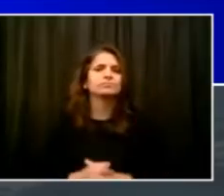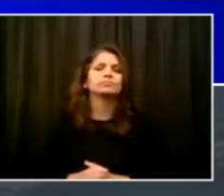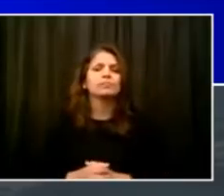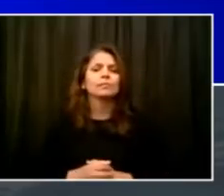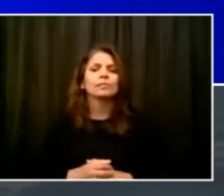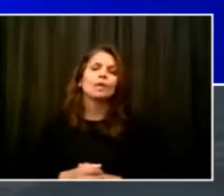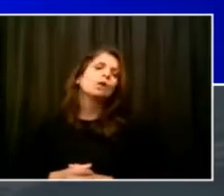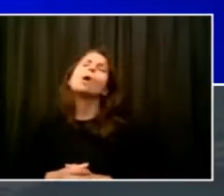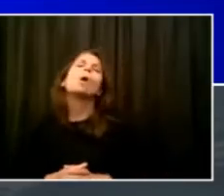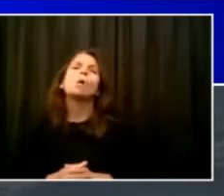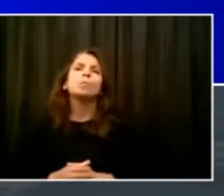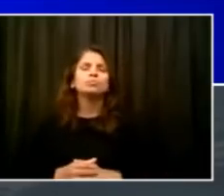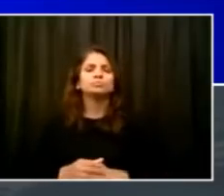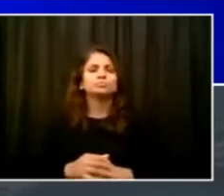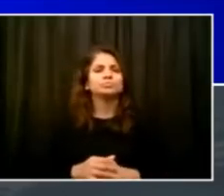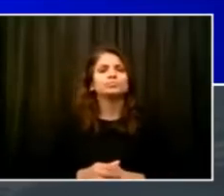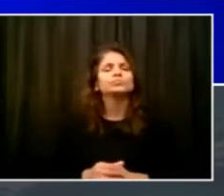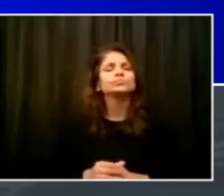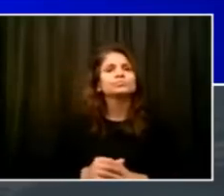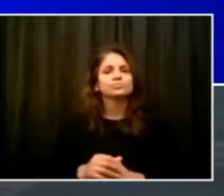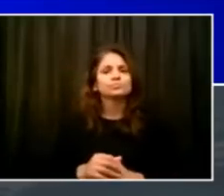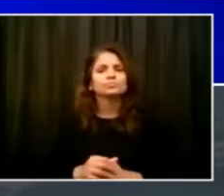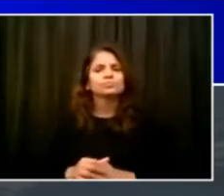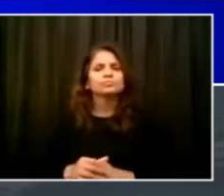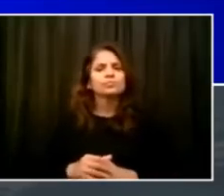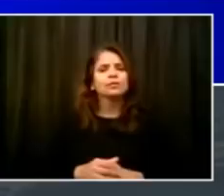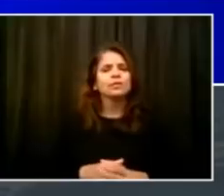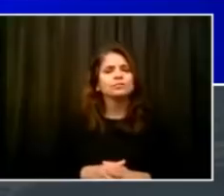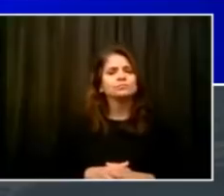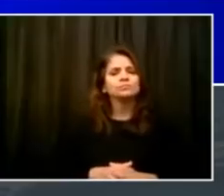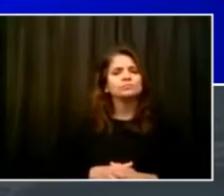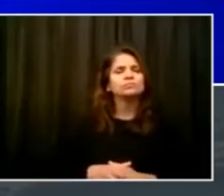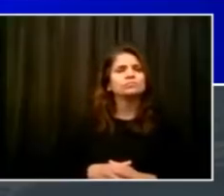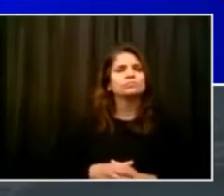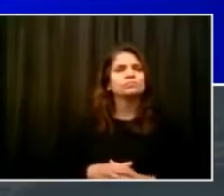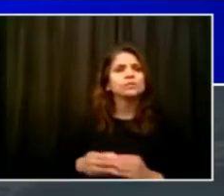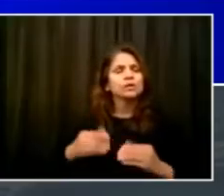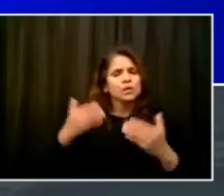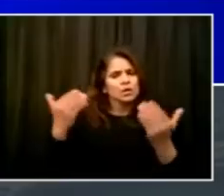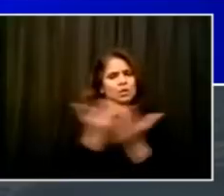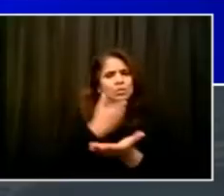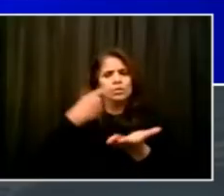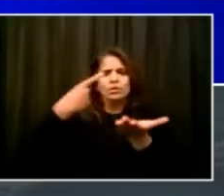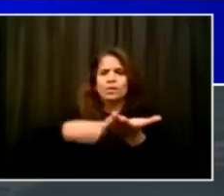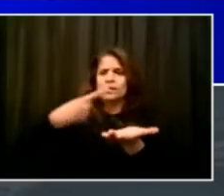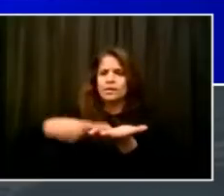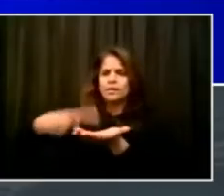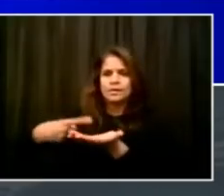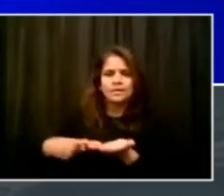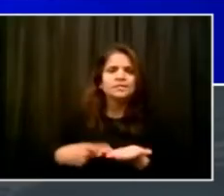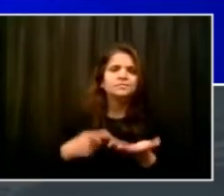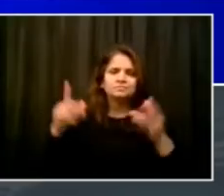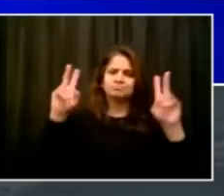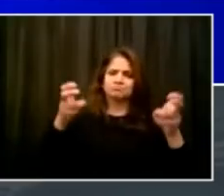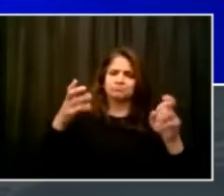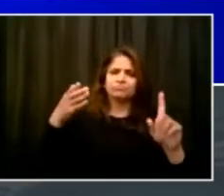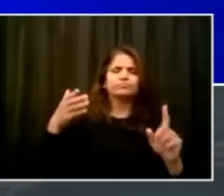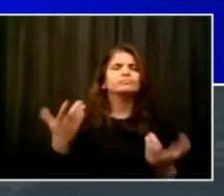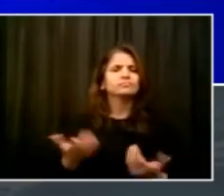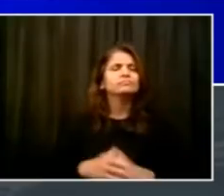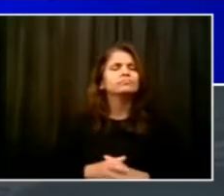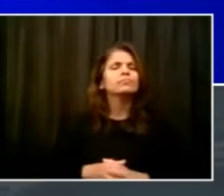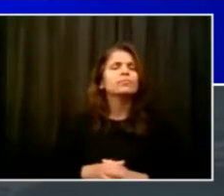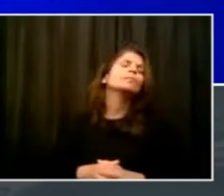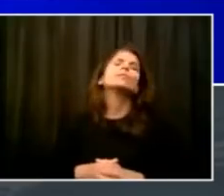per se. It didn't come from the coronavirus crisis, but it's being deeply affected by the coronavirus crisis, and it will have a lot to say about our future. We haven't